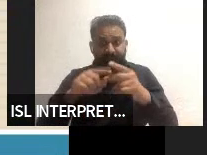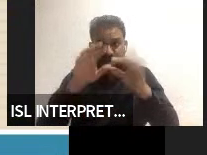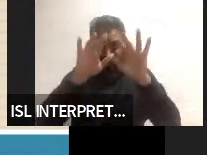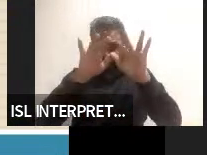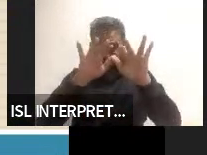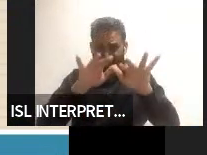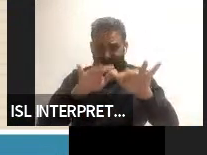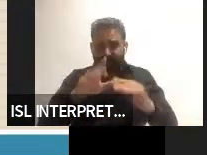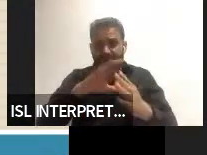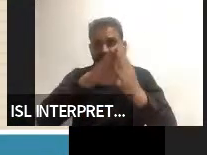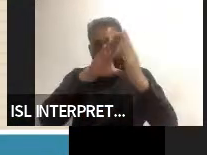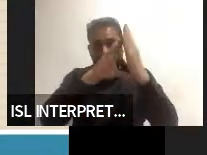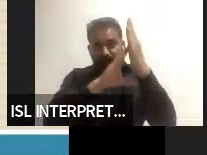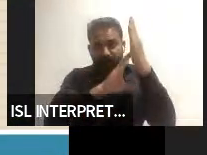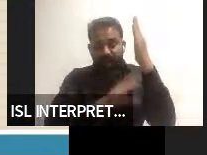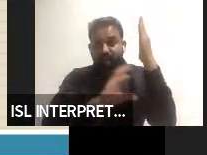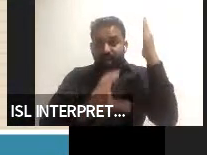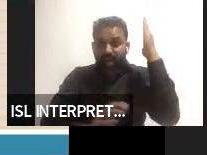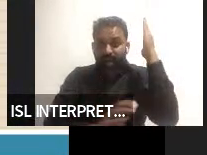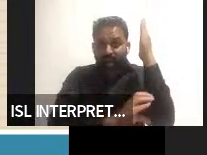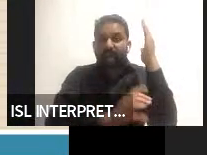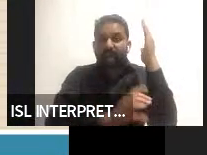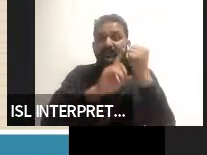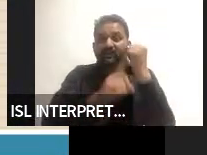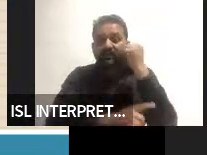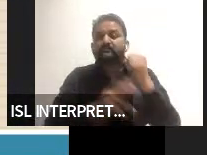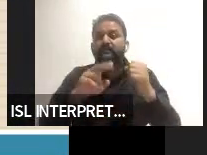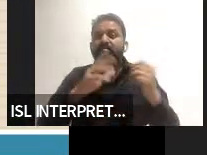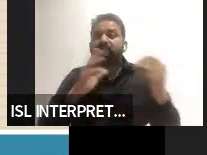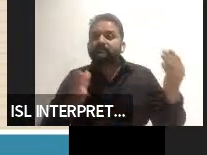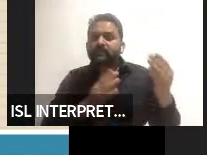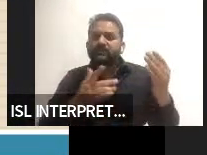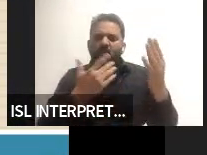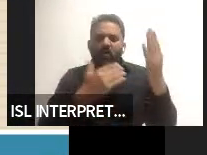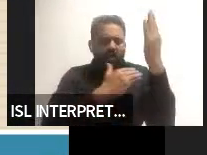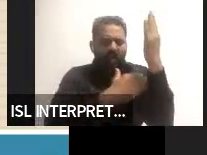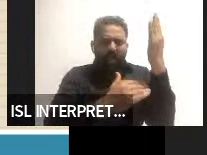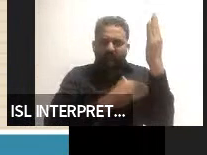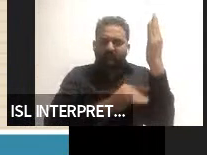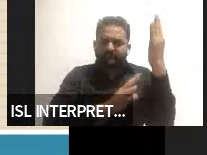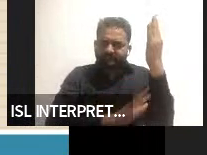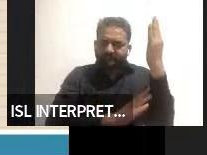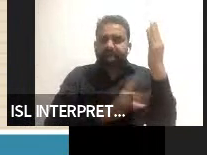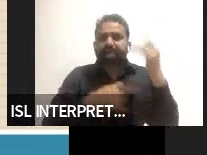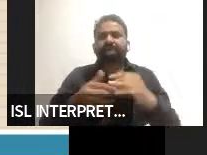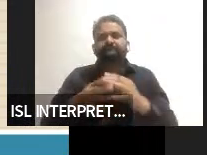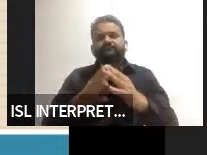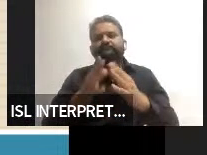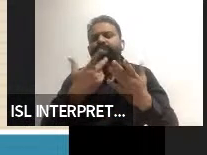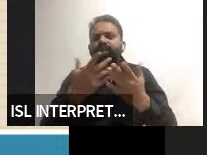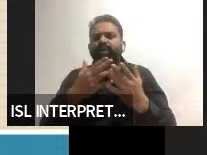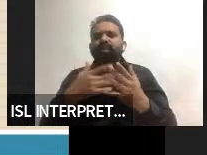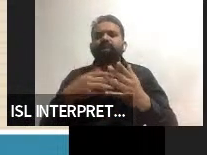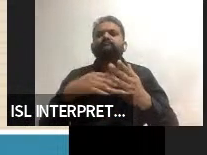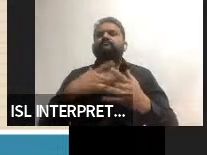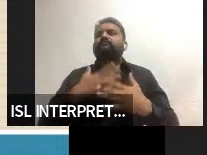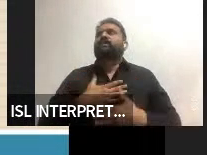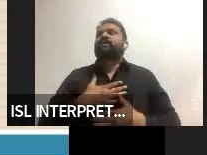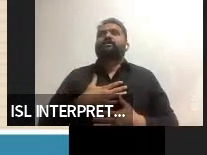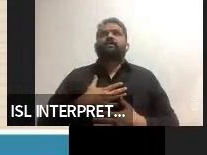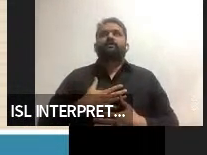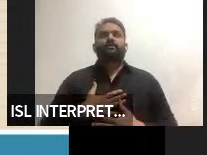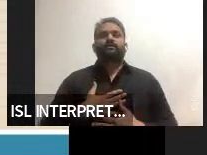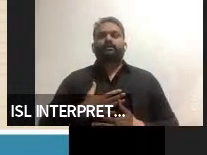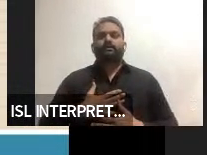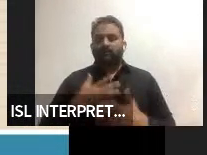substantive argument, you have to write a page or half a page for the prayer of relief, means what you want the tribunal to